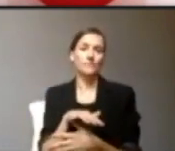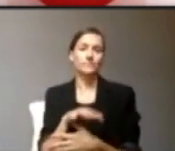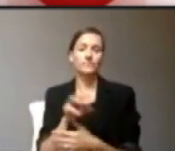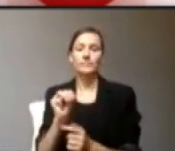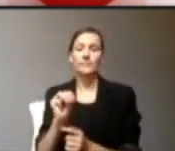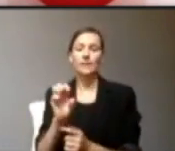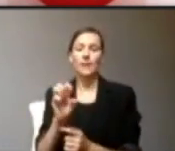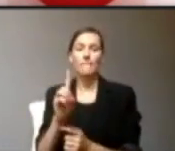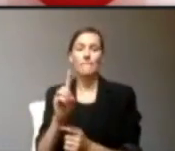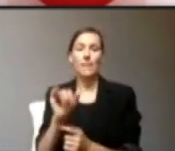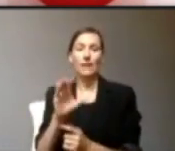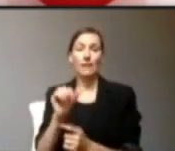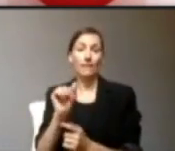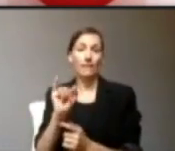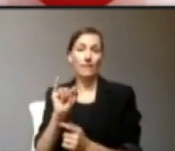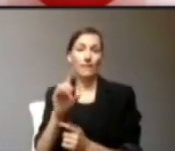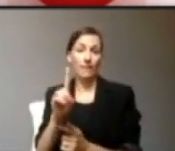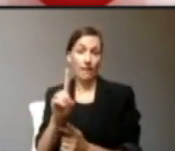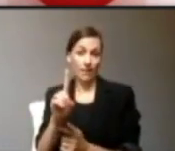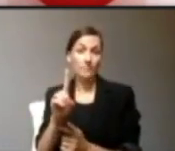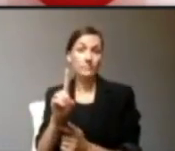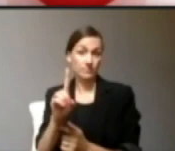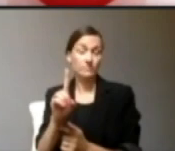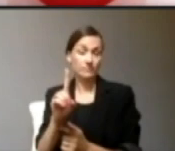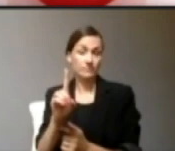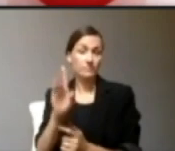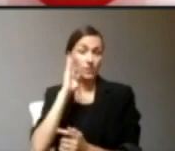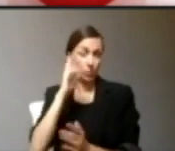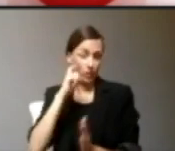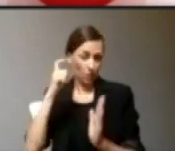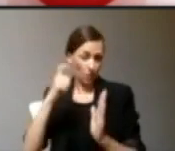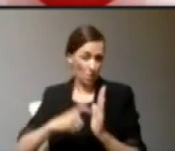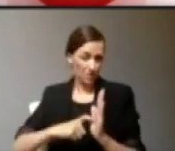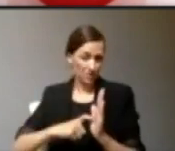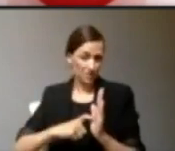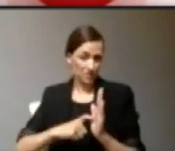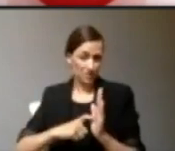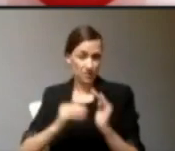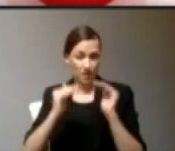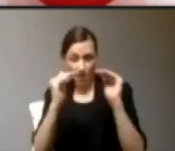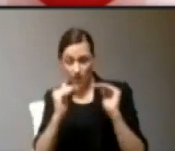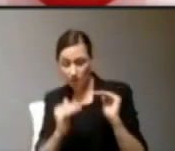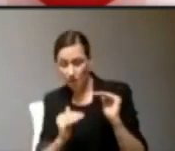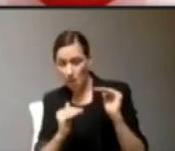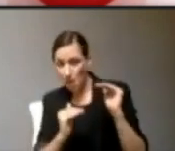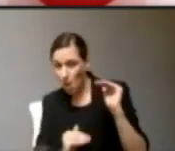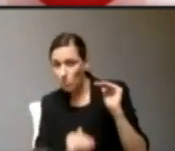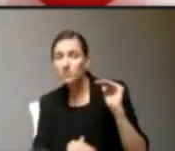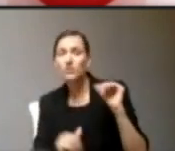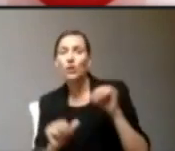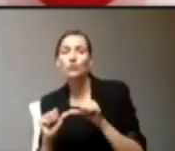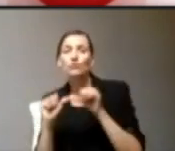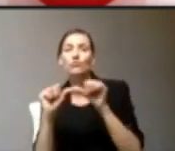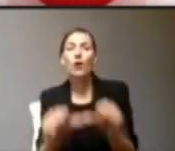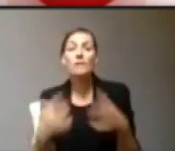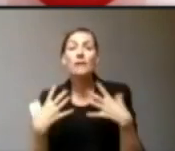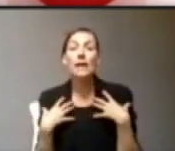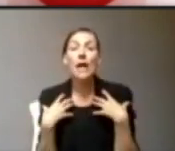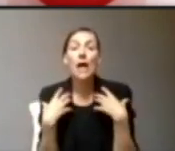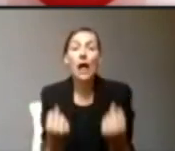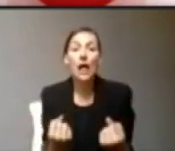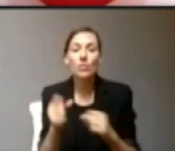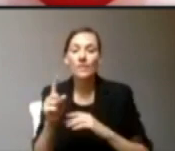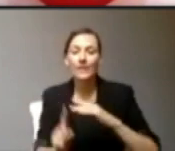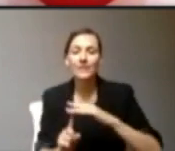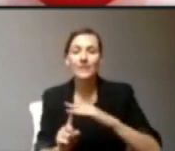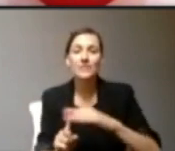Medicaid. And then if you notice the lowest bullet point there, chronic health conditions. Over a third of